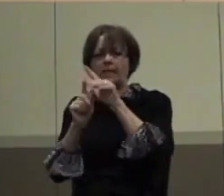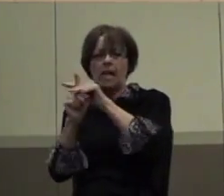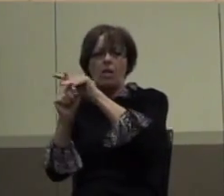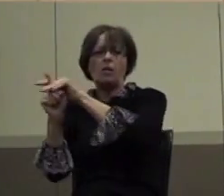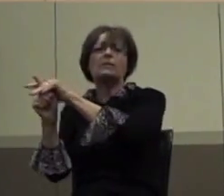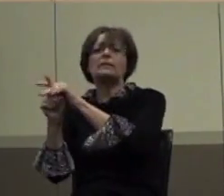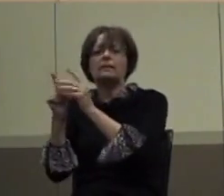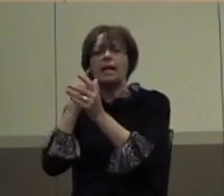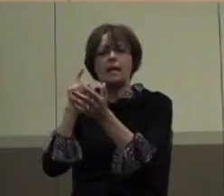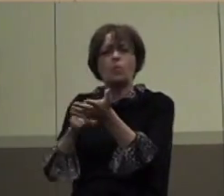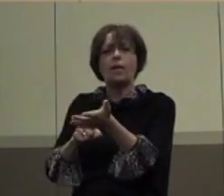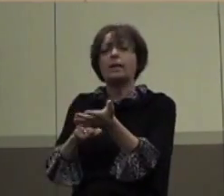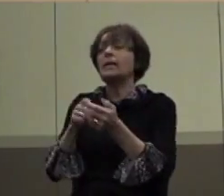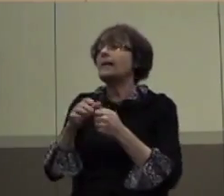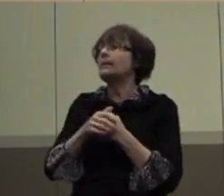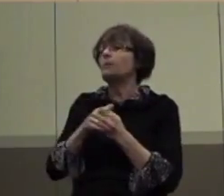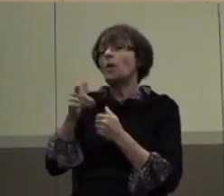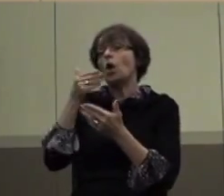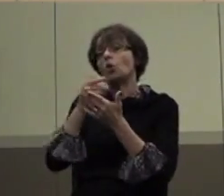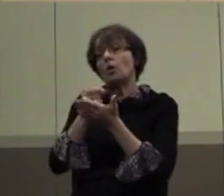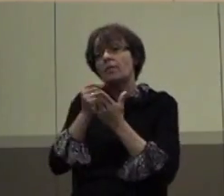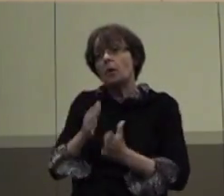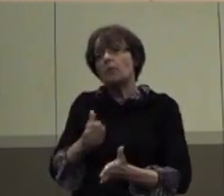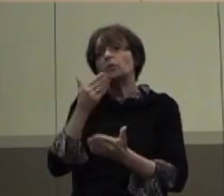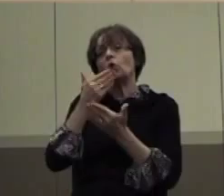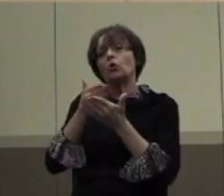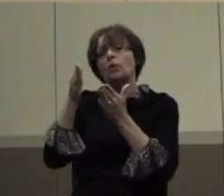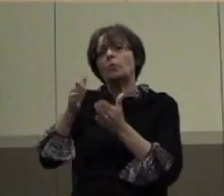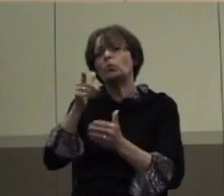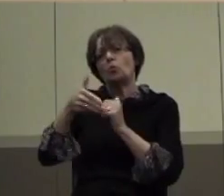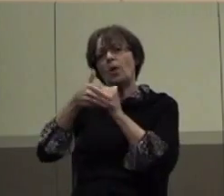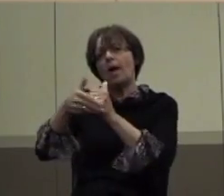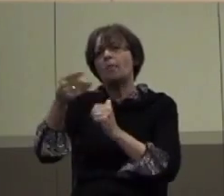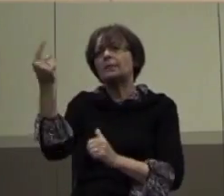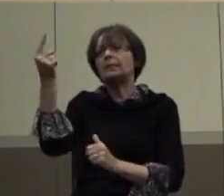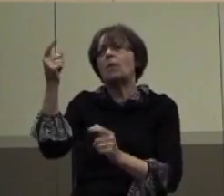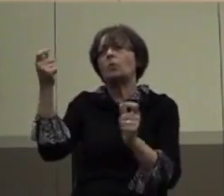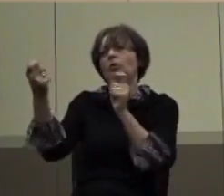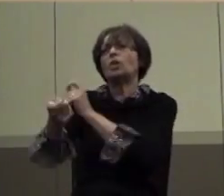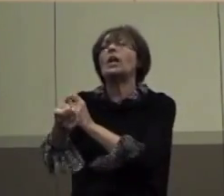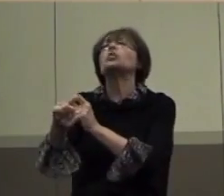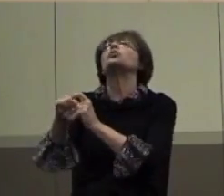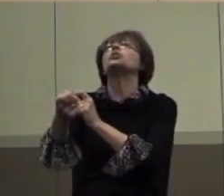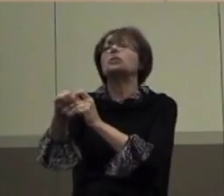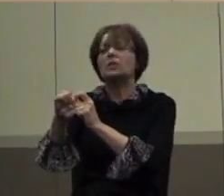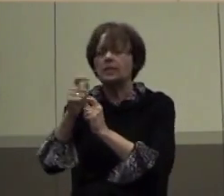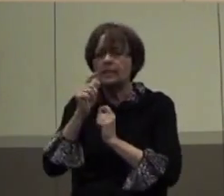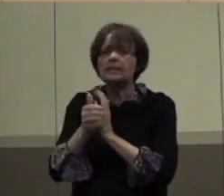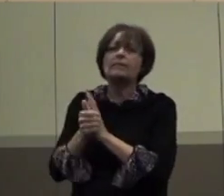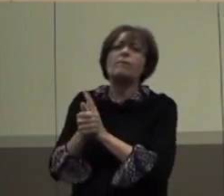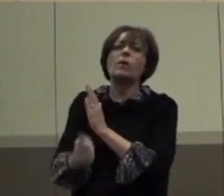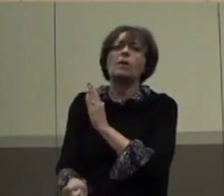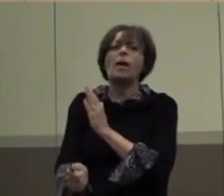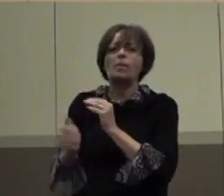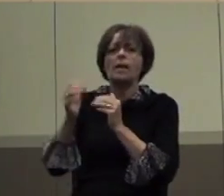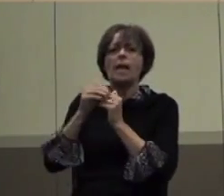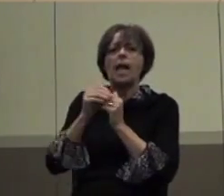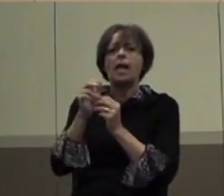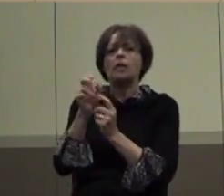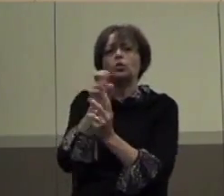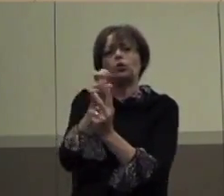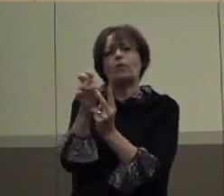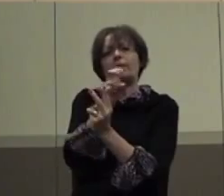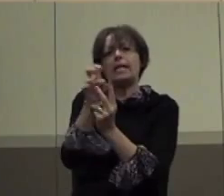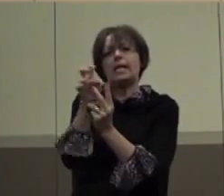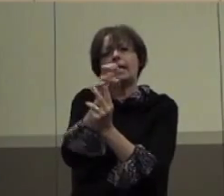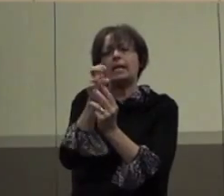good therapist or a good person who's going to help someone change is very, very competent at shifting between these